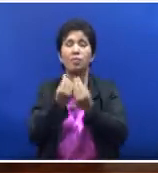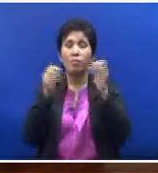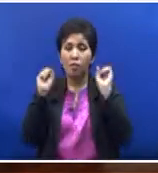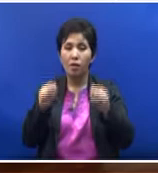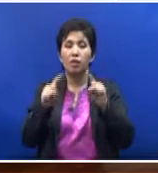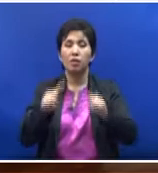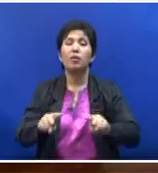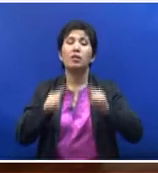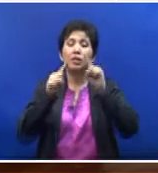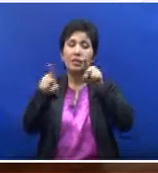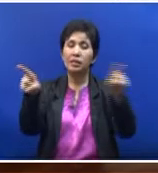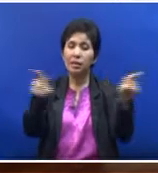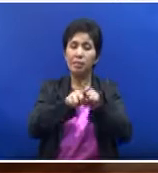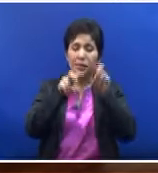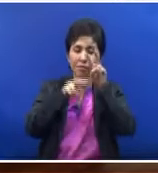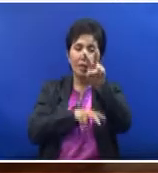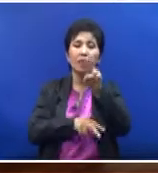the same process.